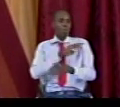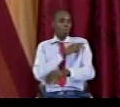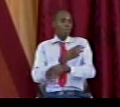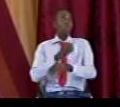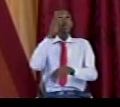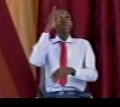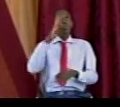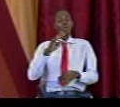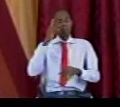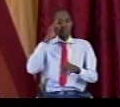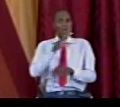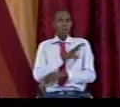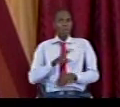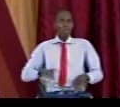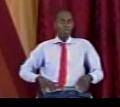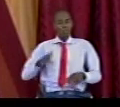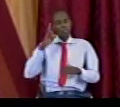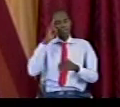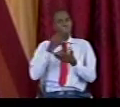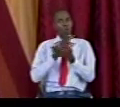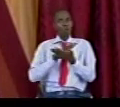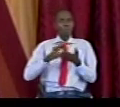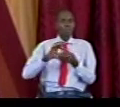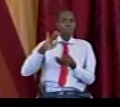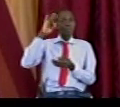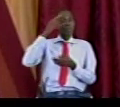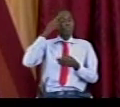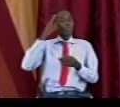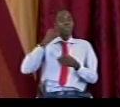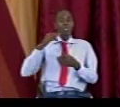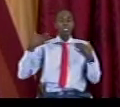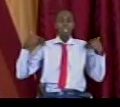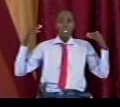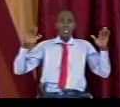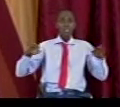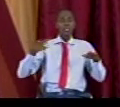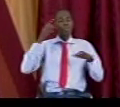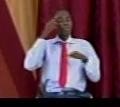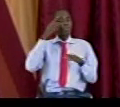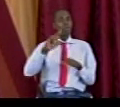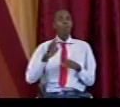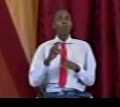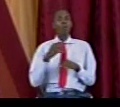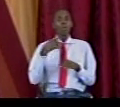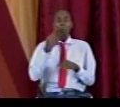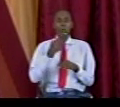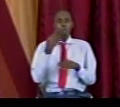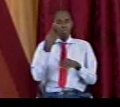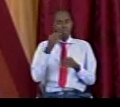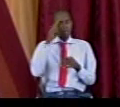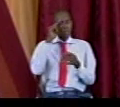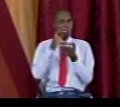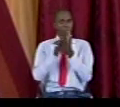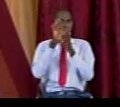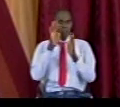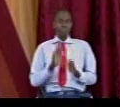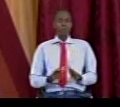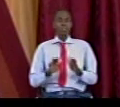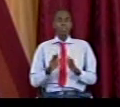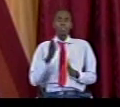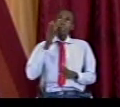dwelling place of the Holy Ghost, the dwelling place of the angels, and the dwelling place of the saints on high. 1 Kings